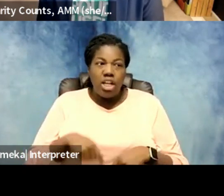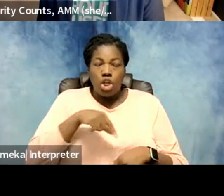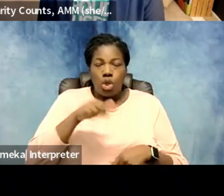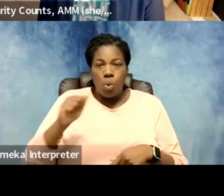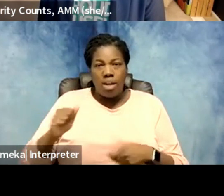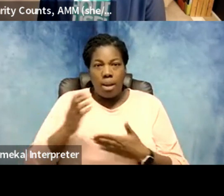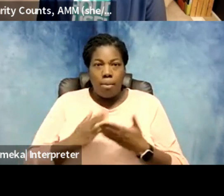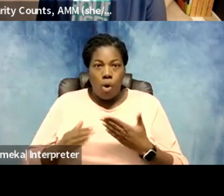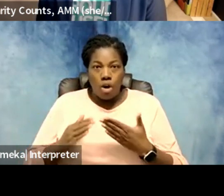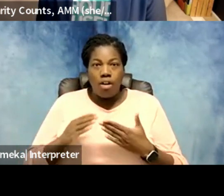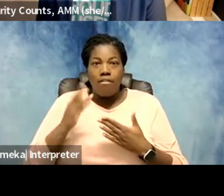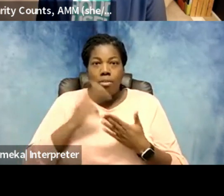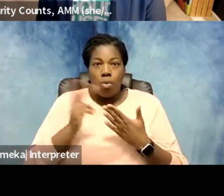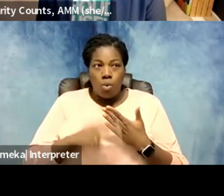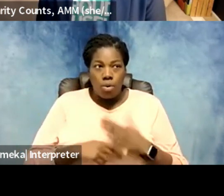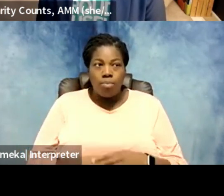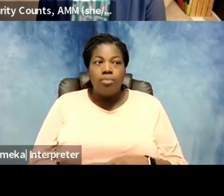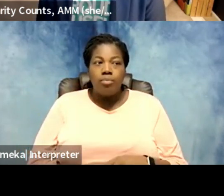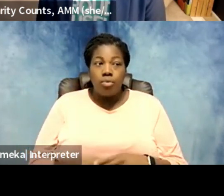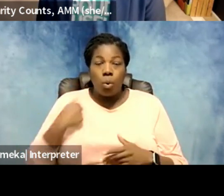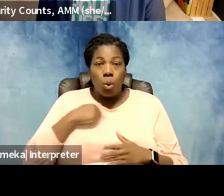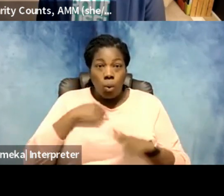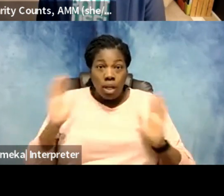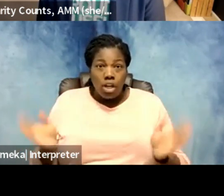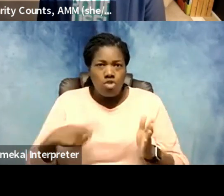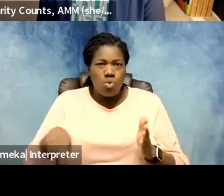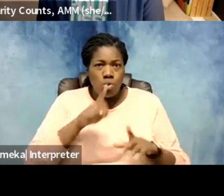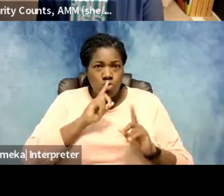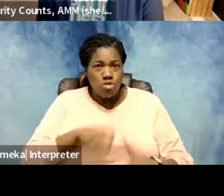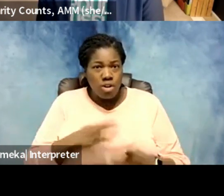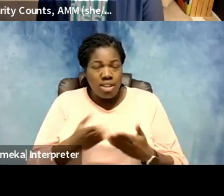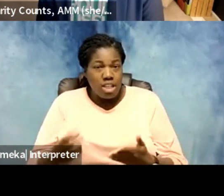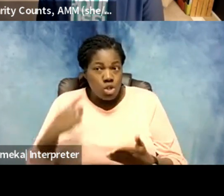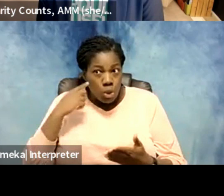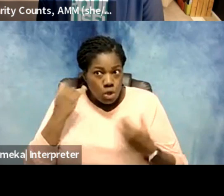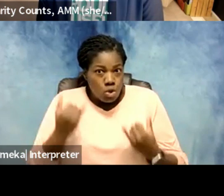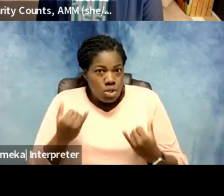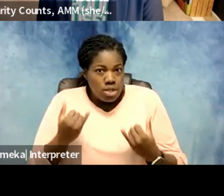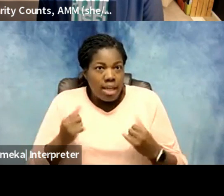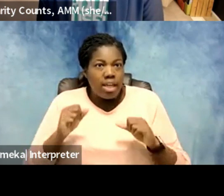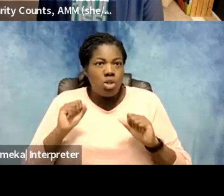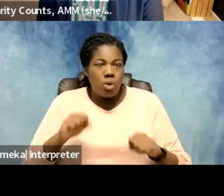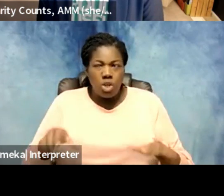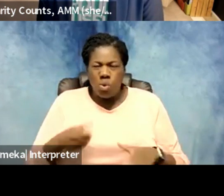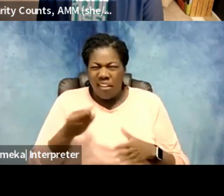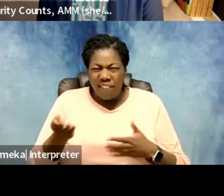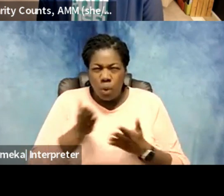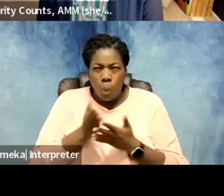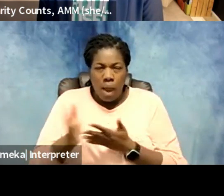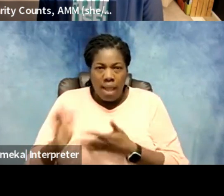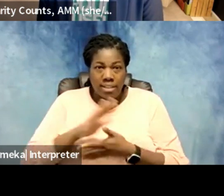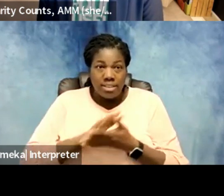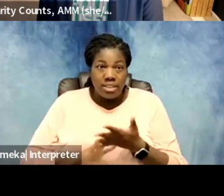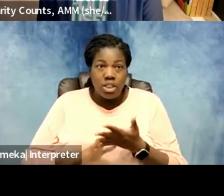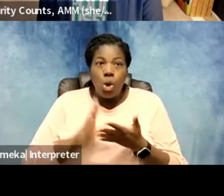in the program. We encourage you to react to what you're hearing today. You can do this a few different ways. There